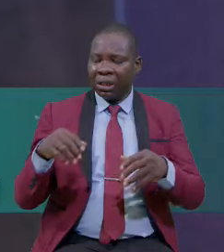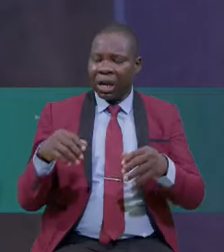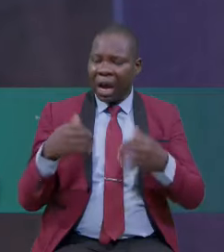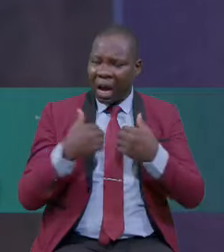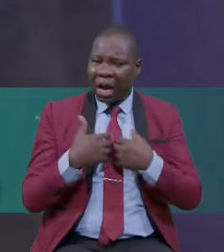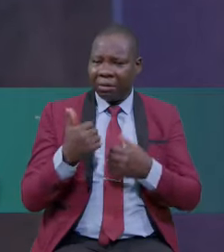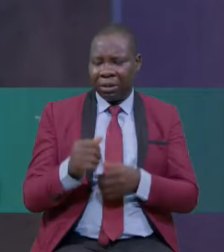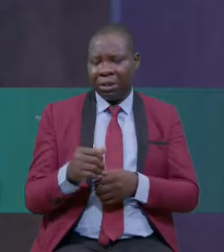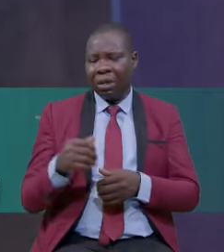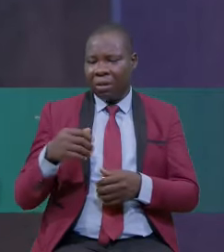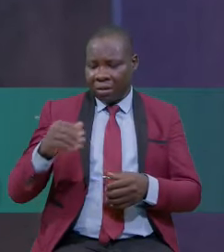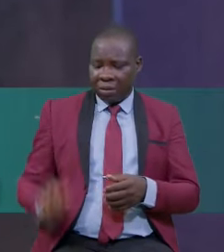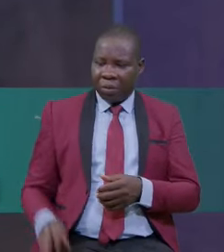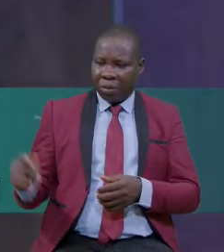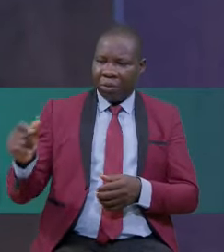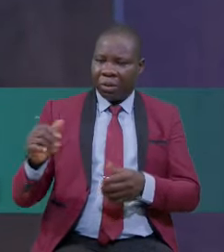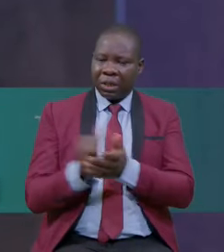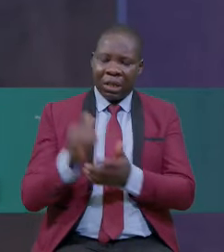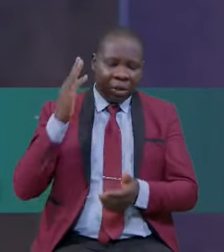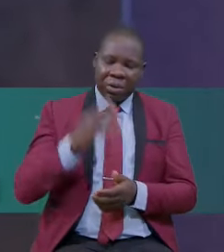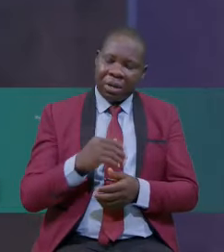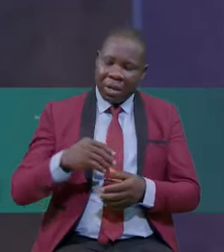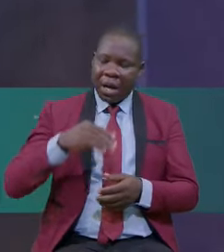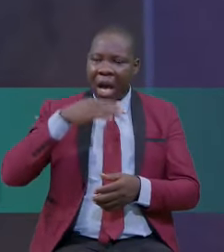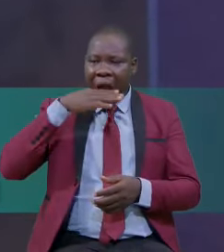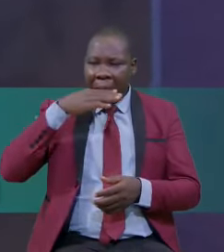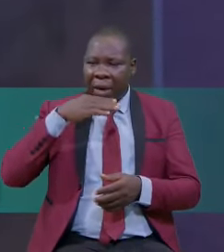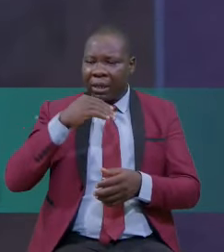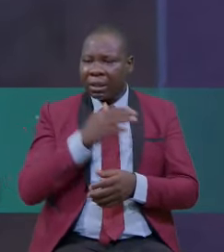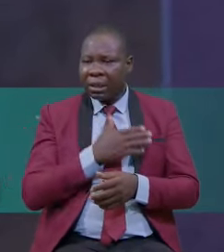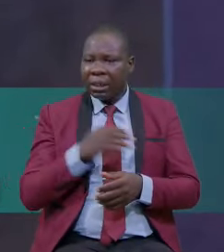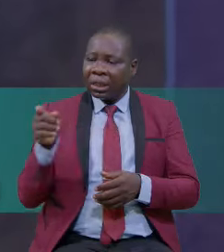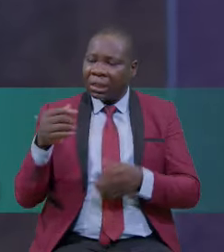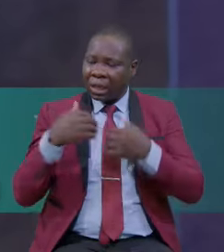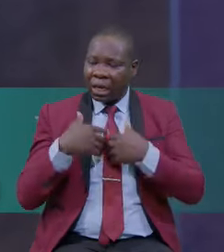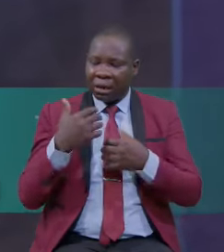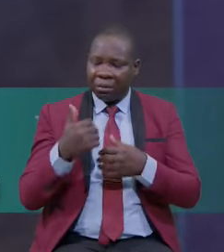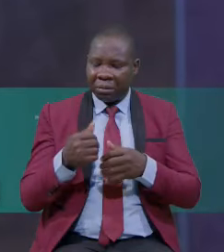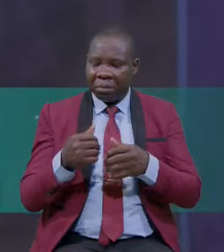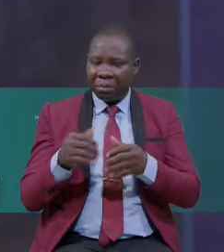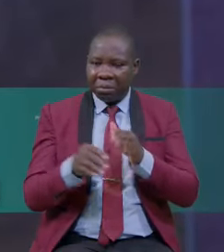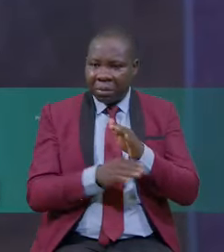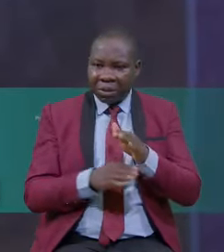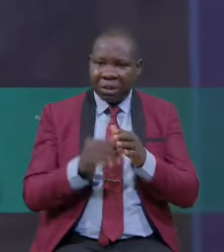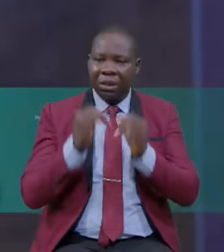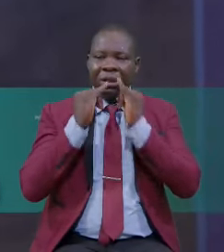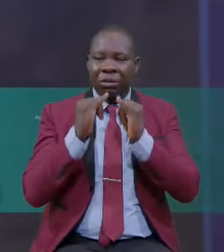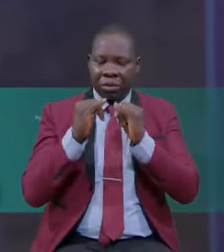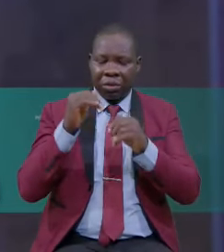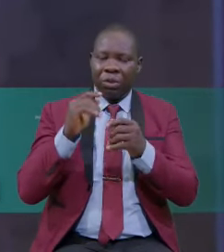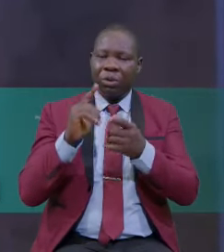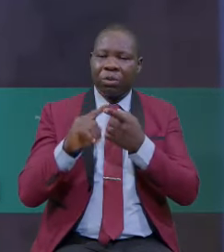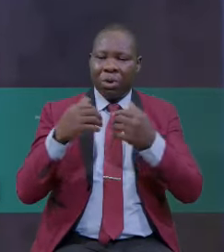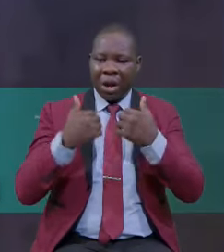and look at everything. He had basic instruction on having everything. But before leaving